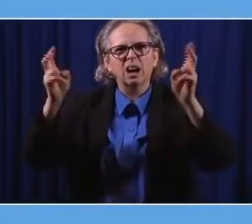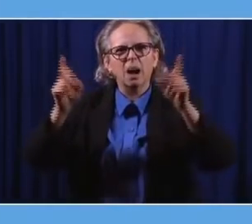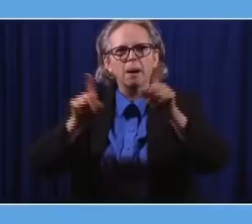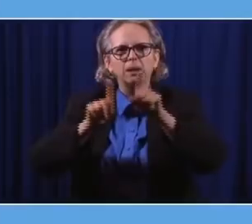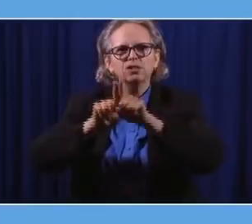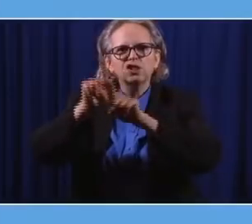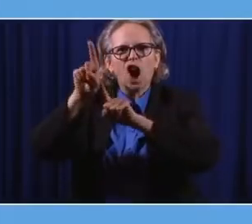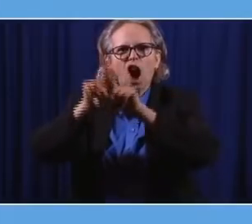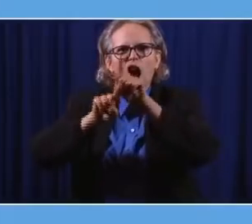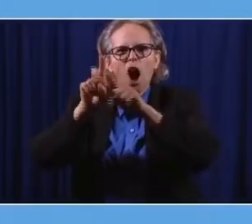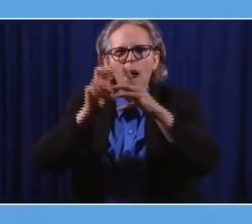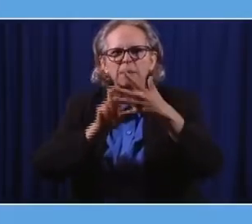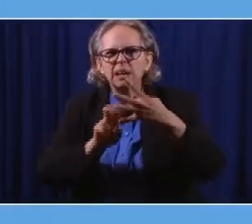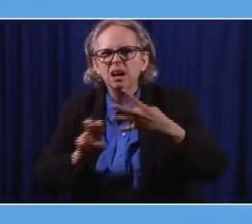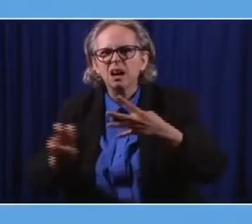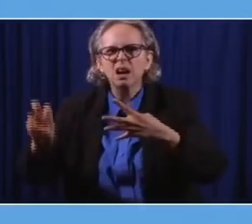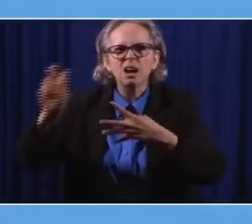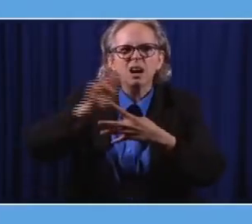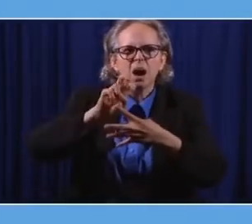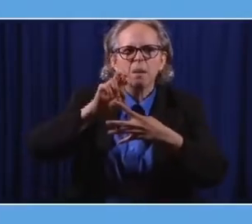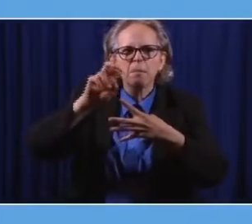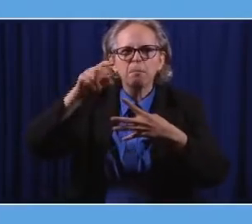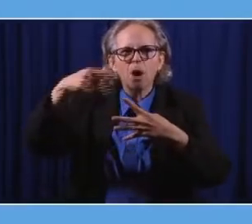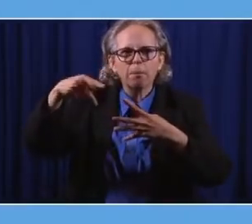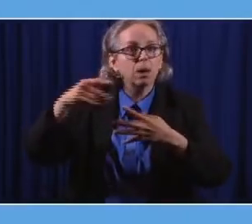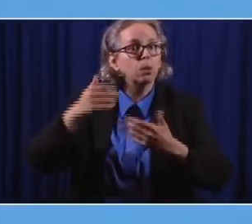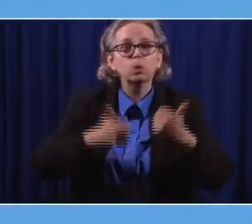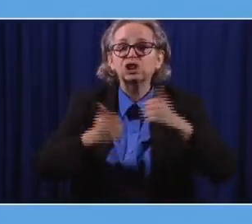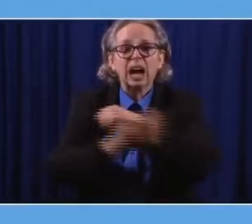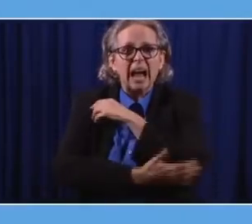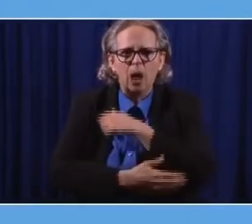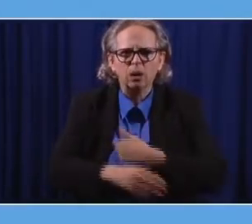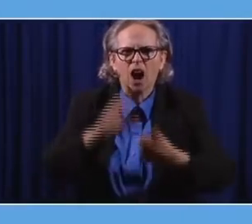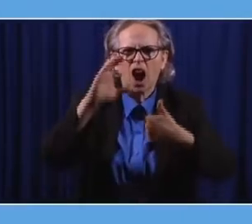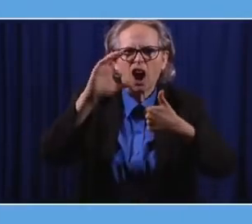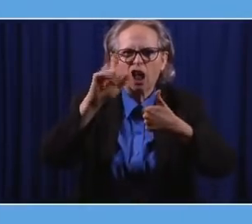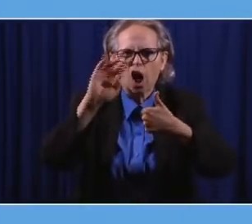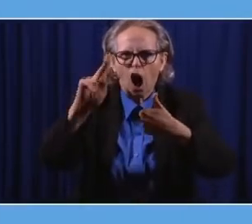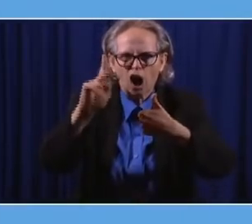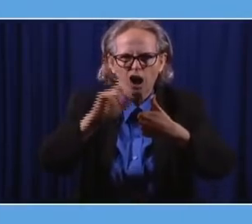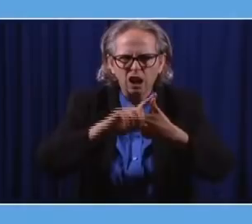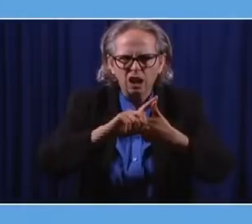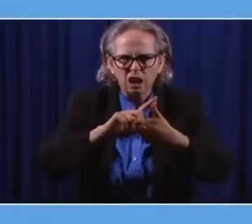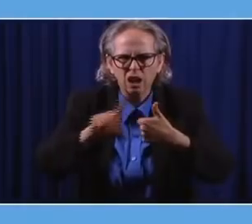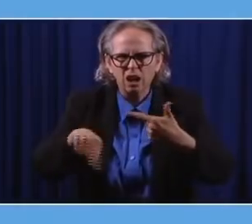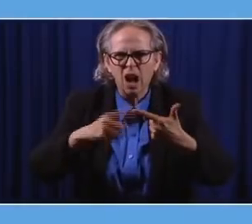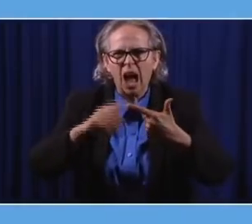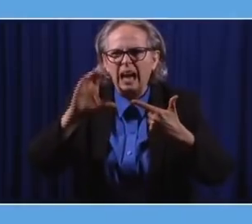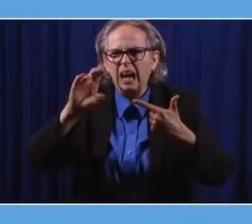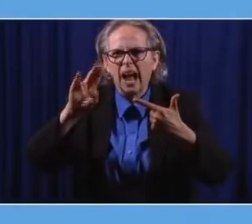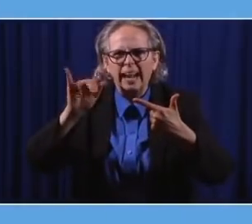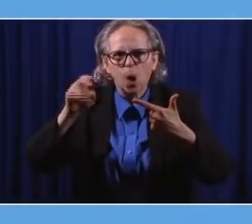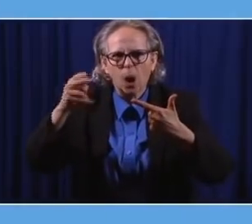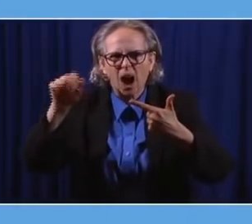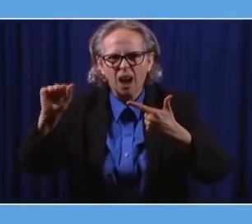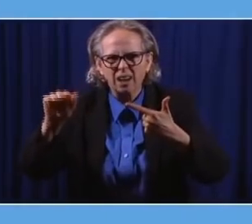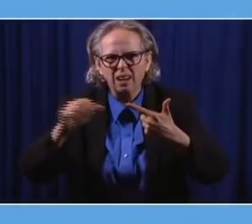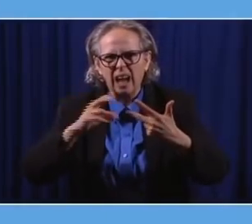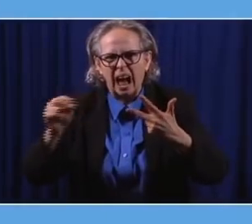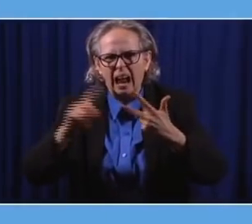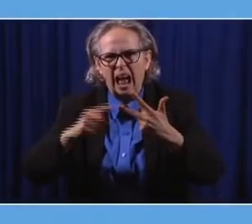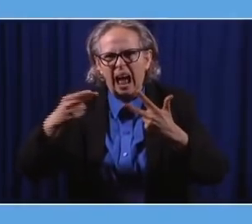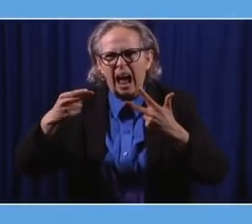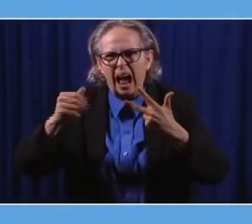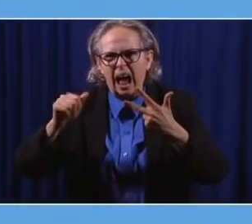Clark County, Cuyahoga County, and Hamilton County. This is an increase from 29 red counties last